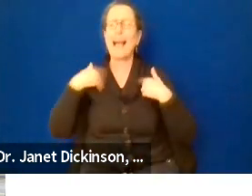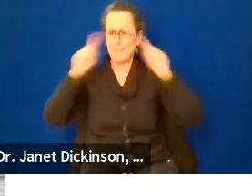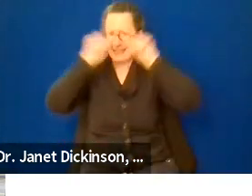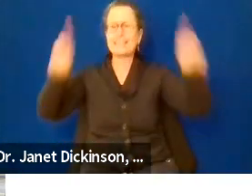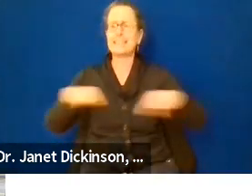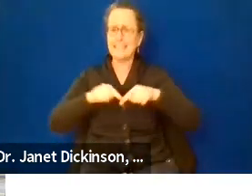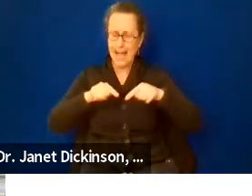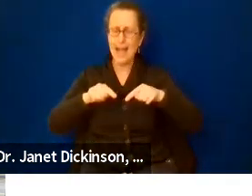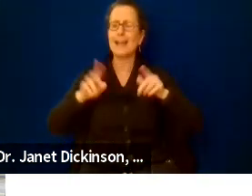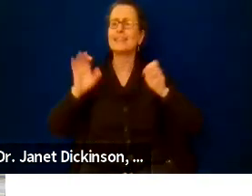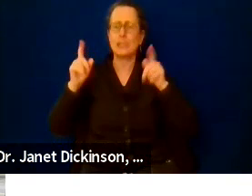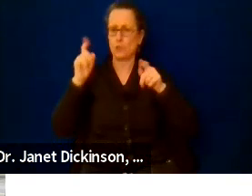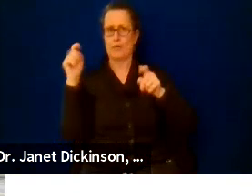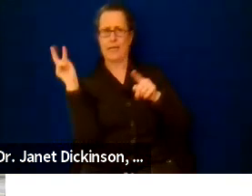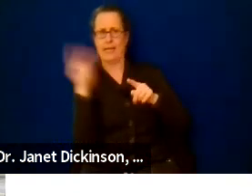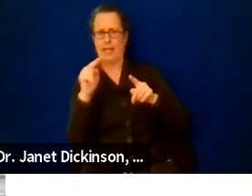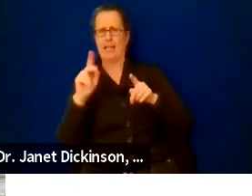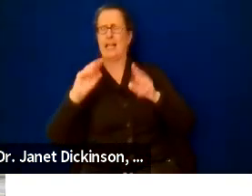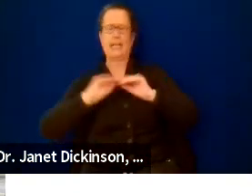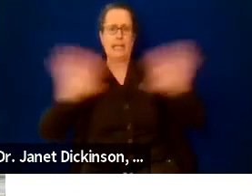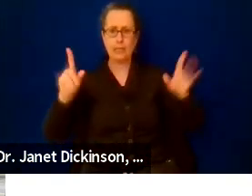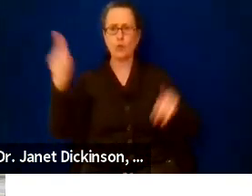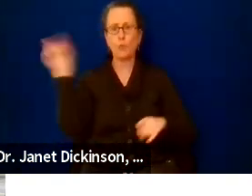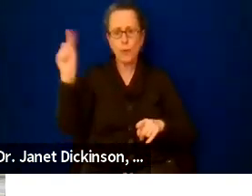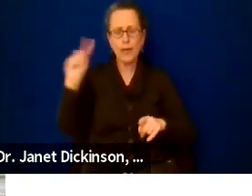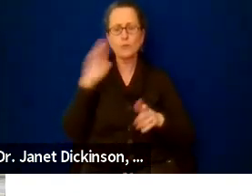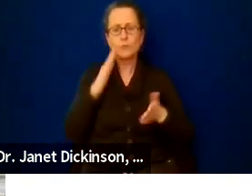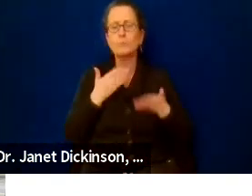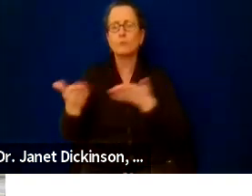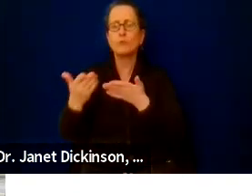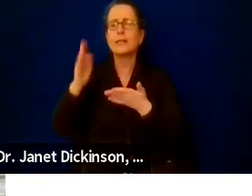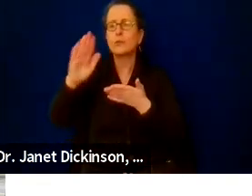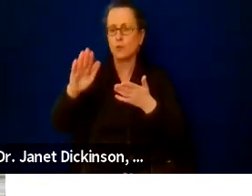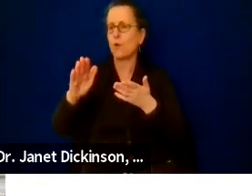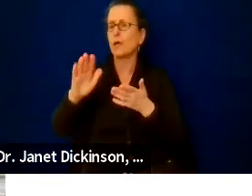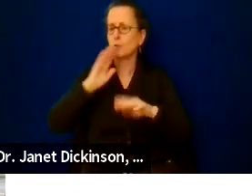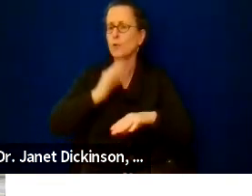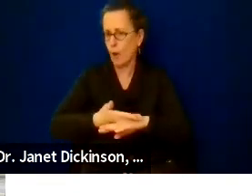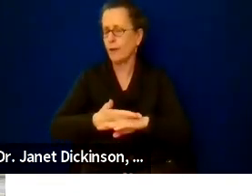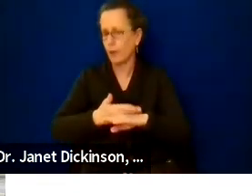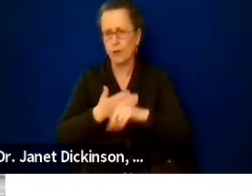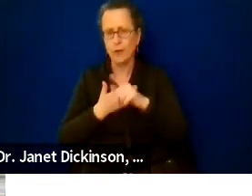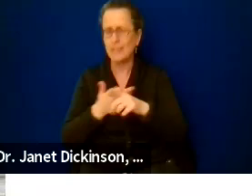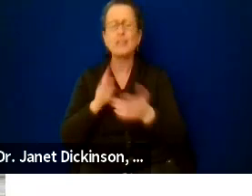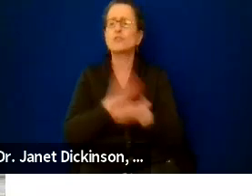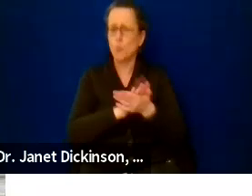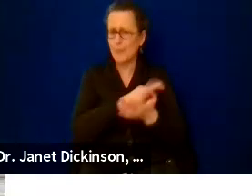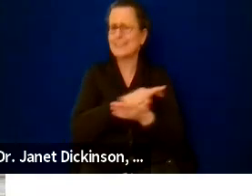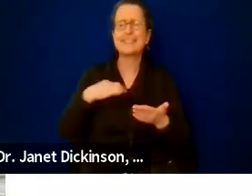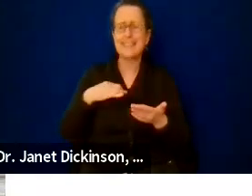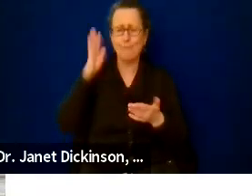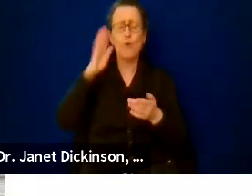ways to help parents navigate that drop-off process, and school staff as well to help that. We do want to emphasize